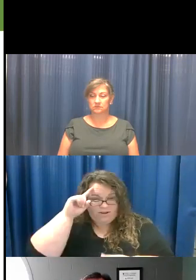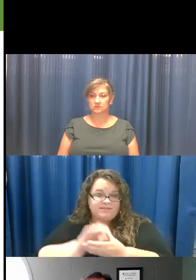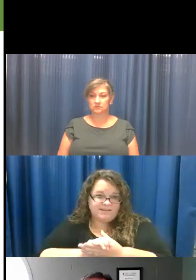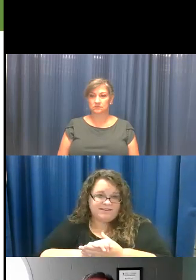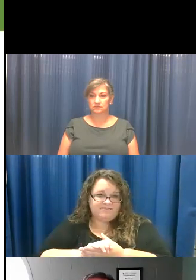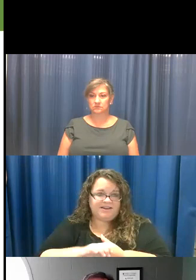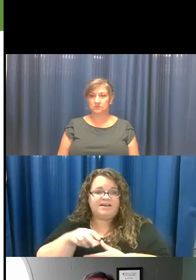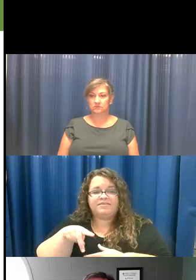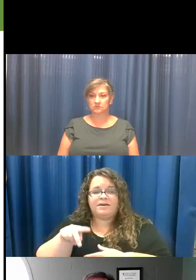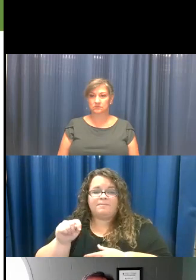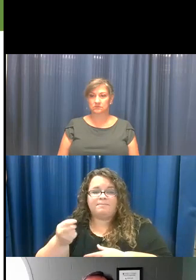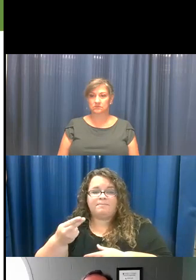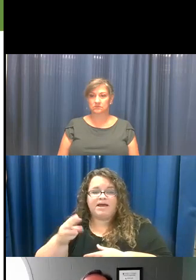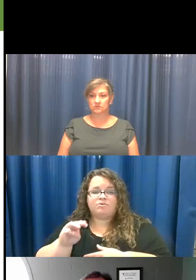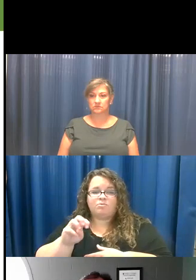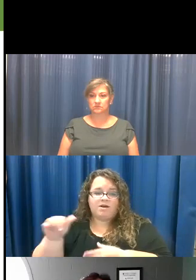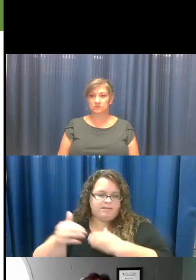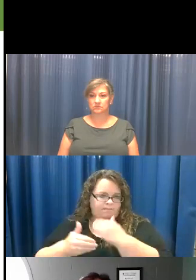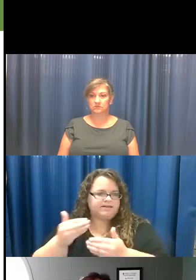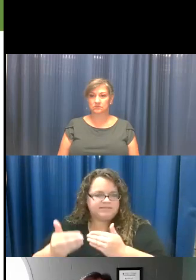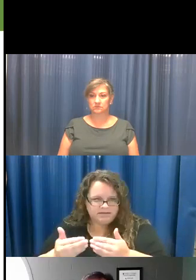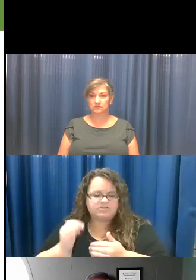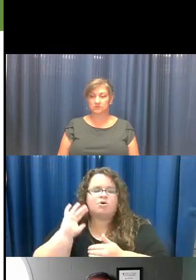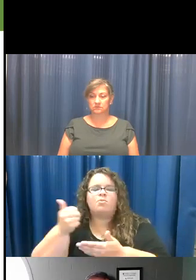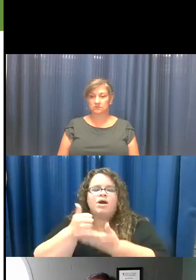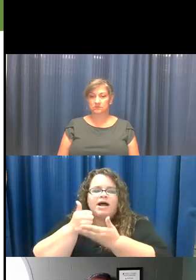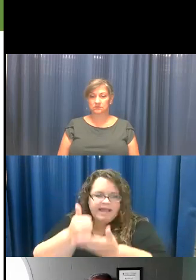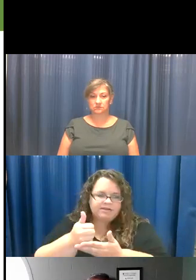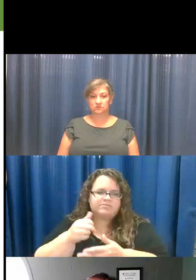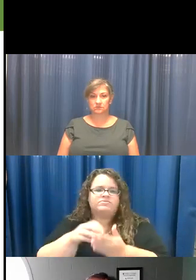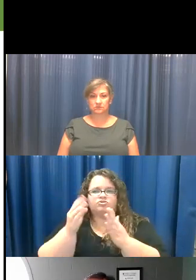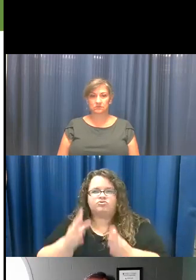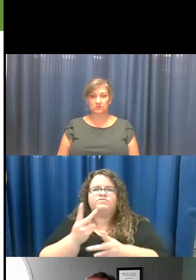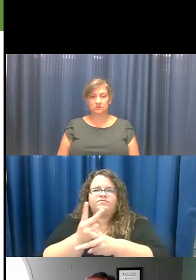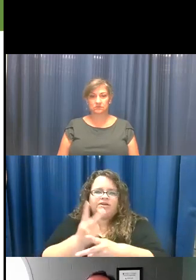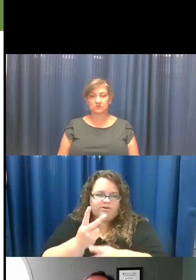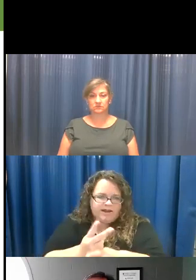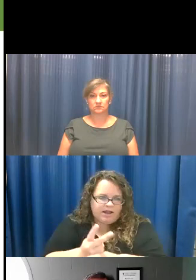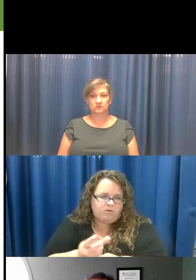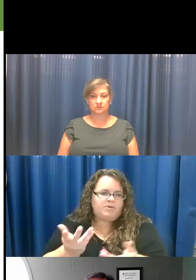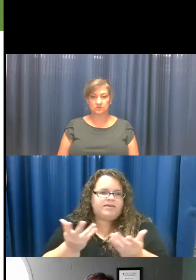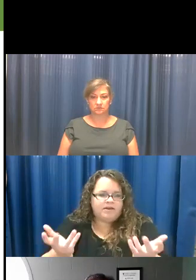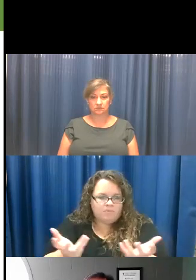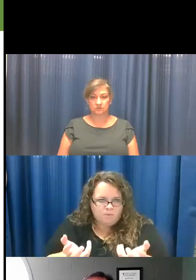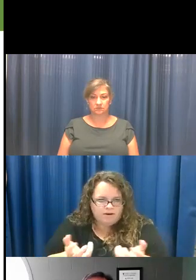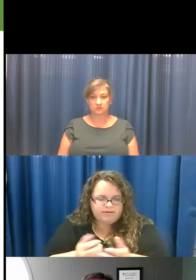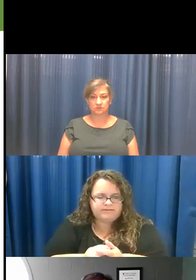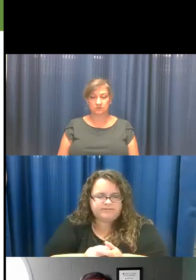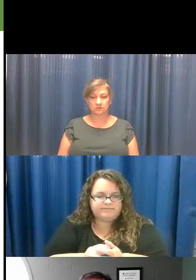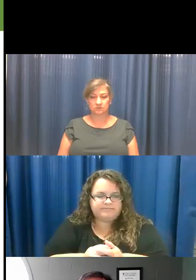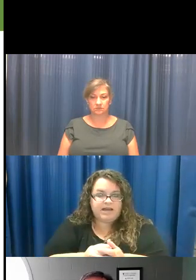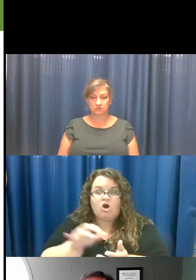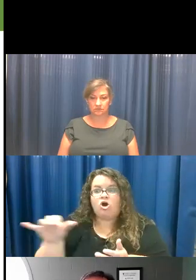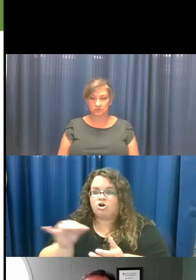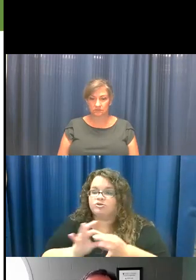students evaluate what their options are and make good decisions. And when we can combine these with self-assessments